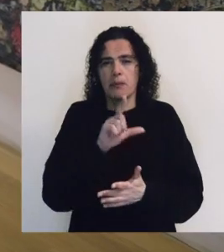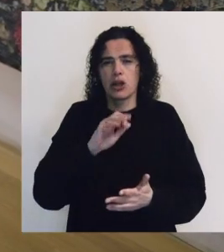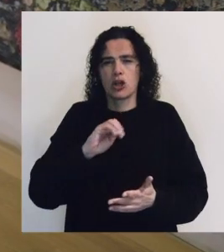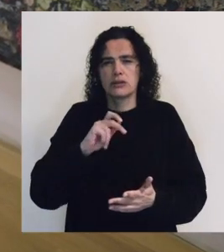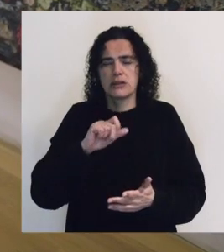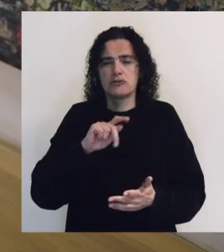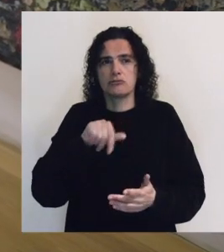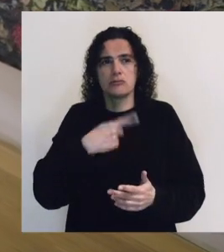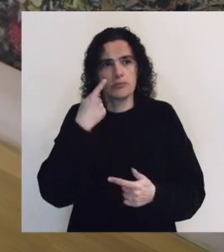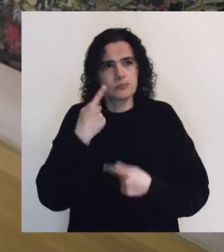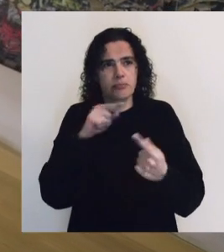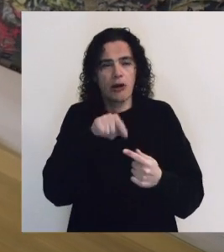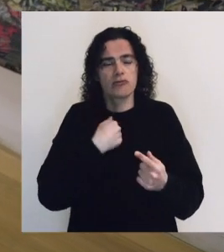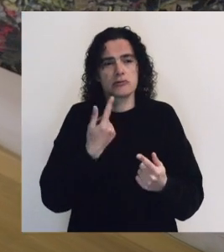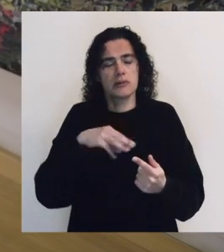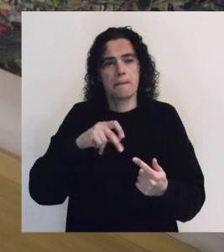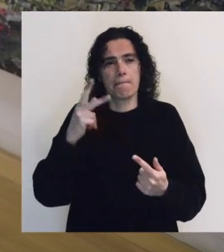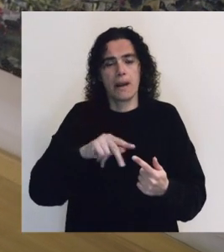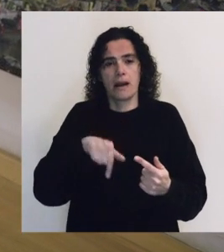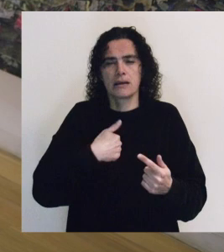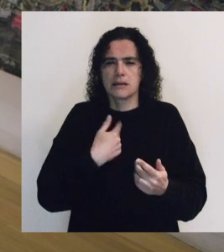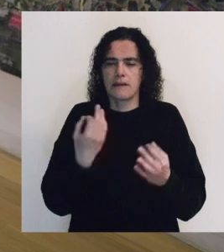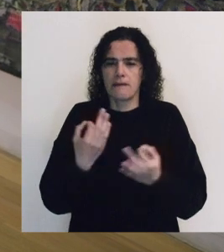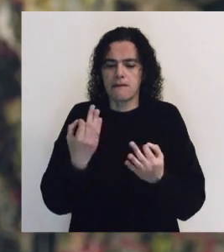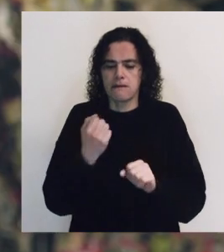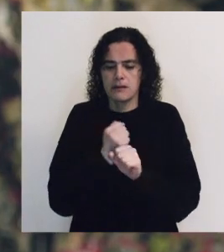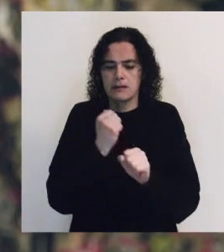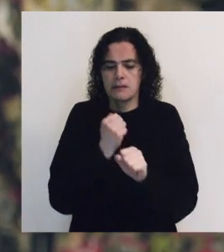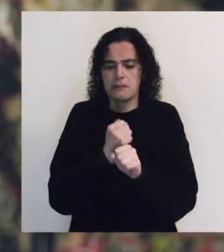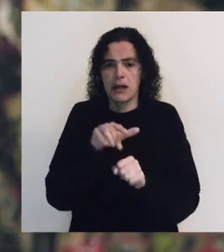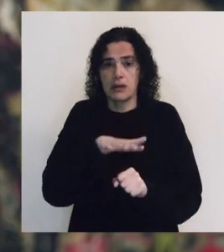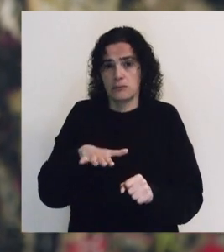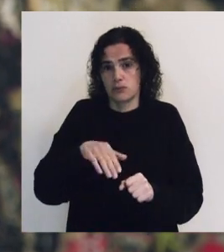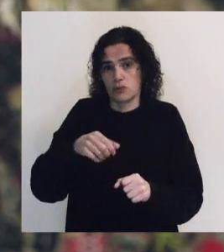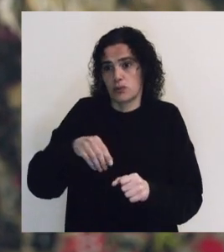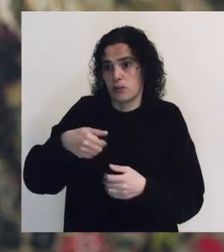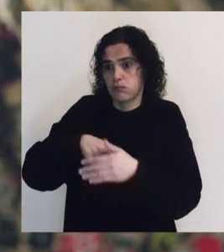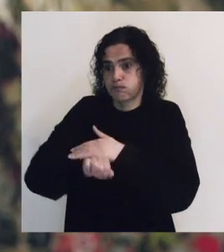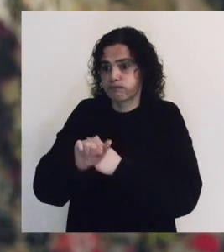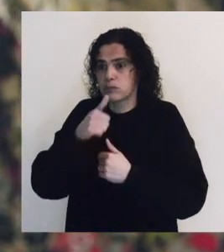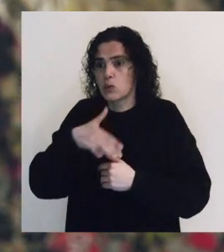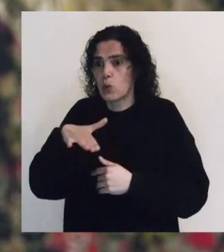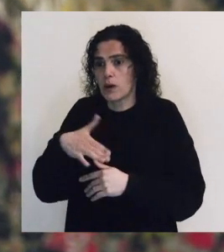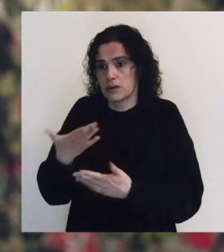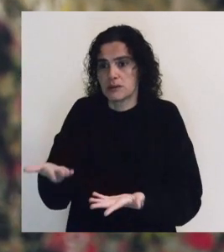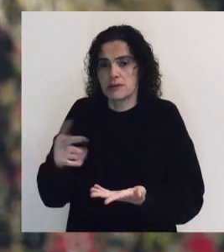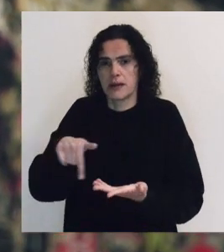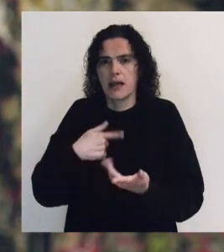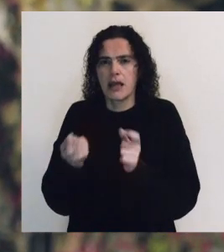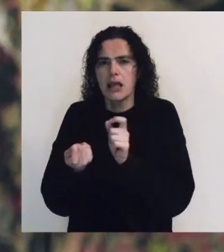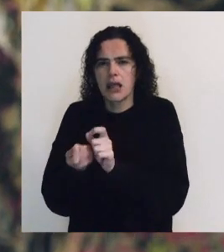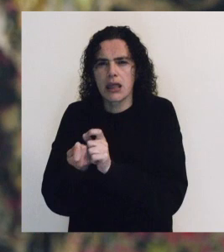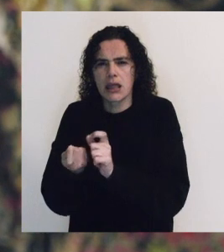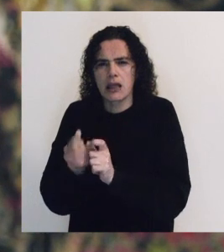It explains, or it shows, that Mark really worked from where he is, from the proximity,